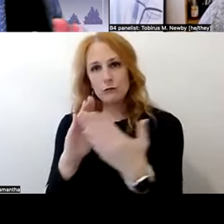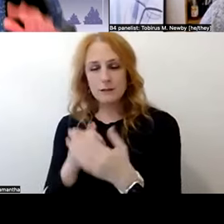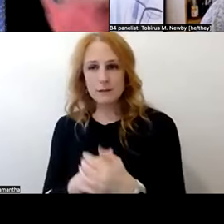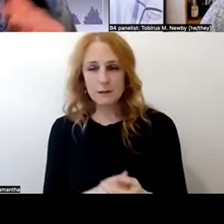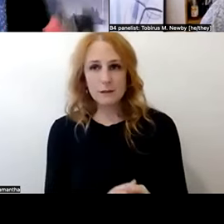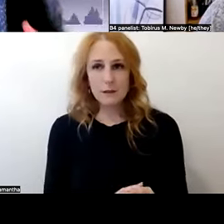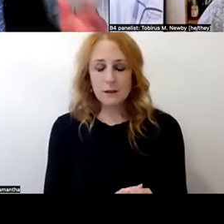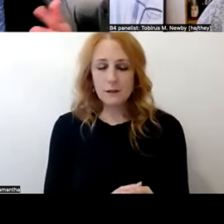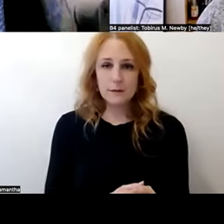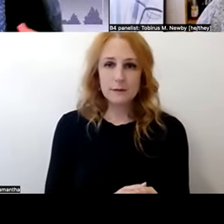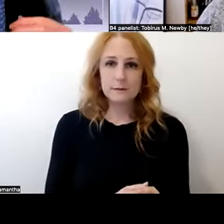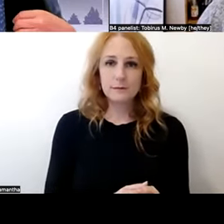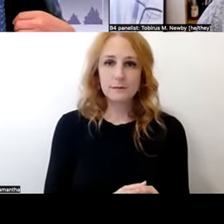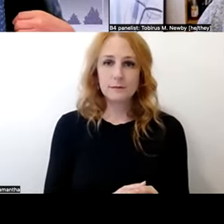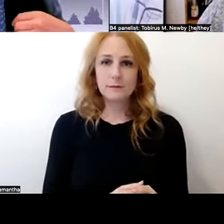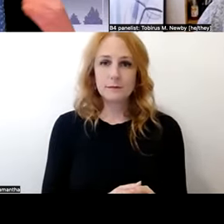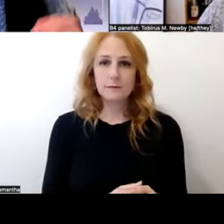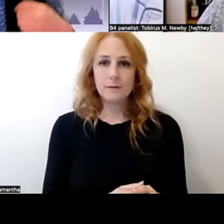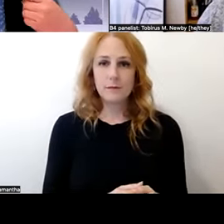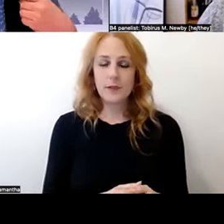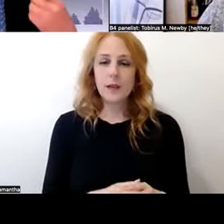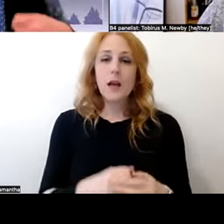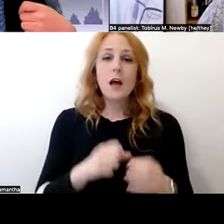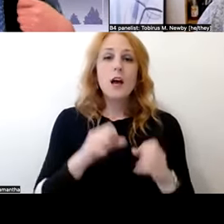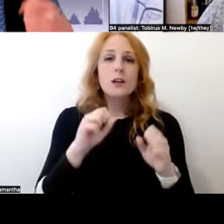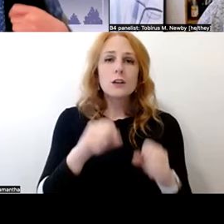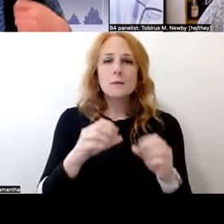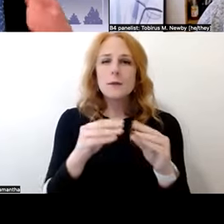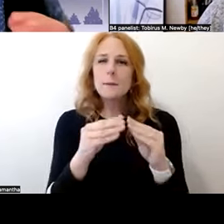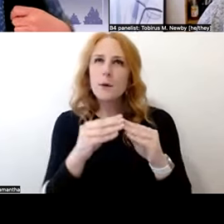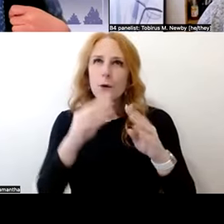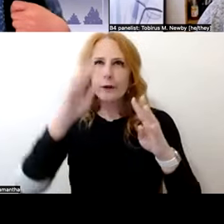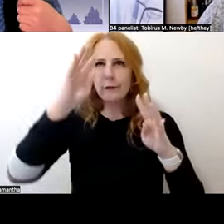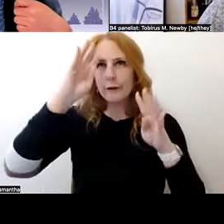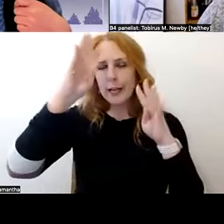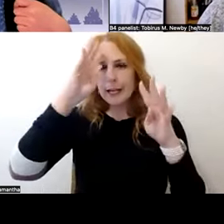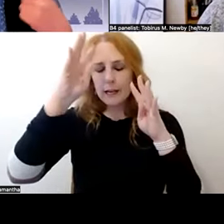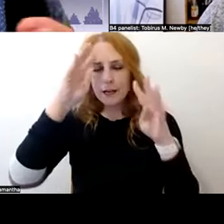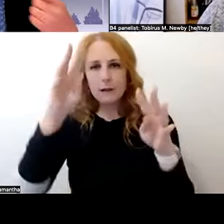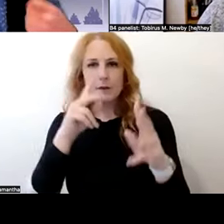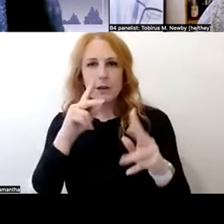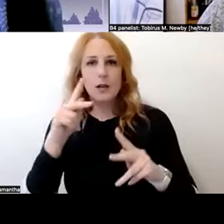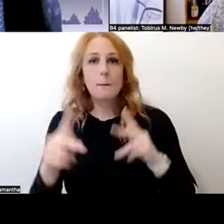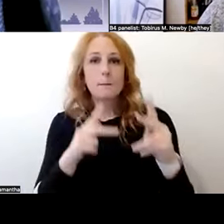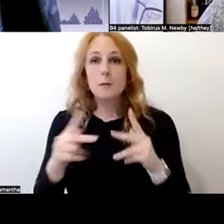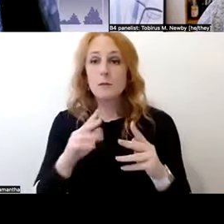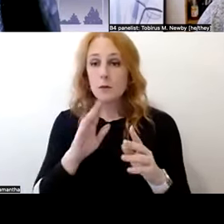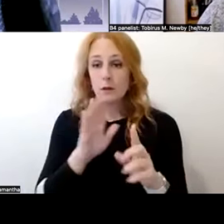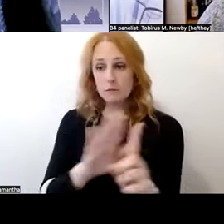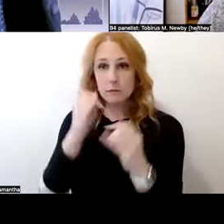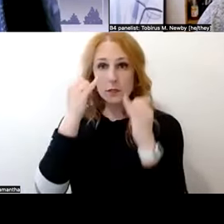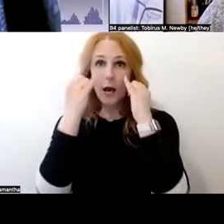they could be innovative, right? And people can bring new ideas to these types of